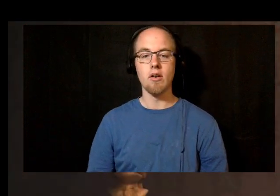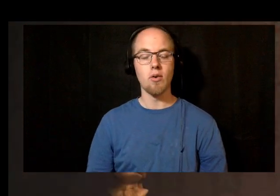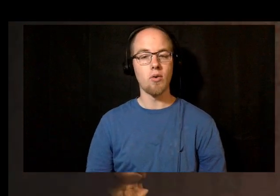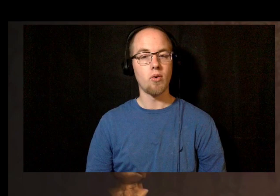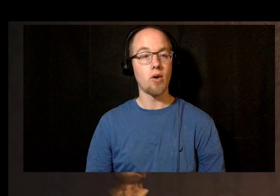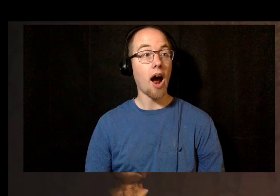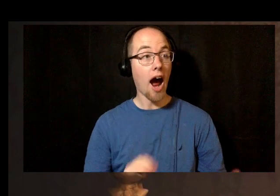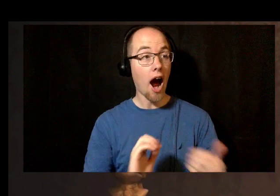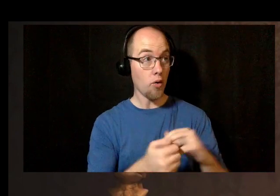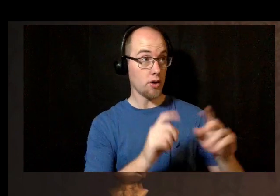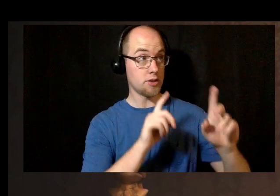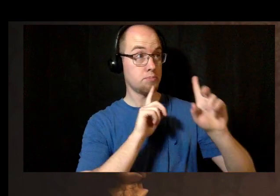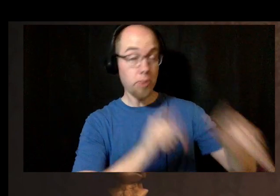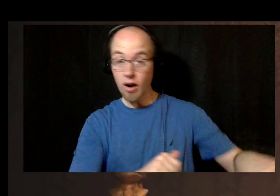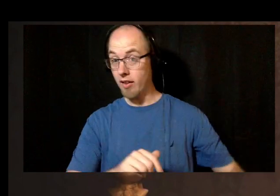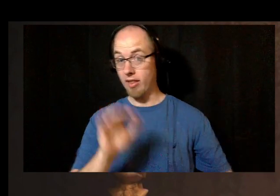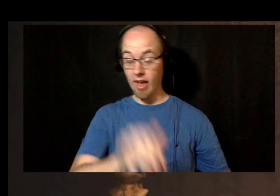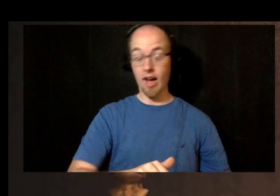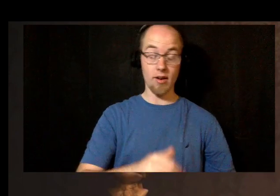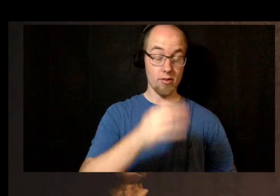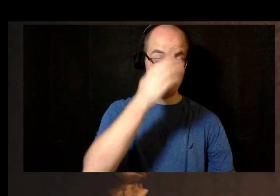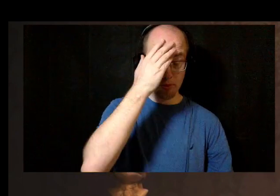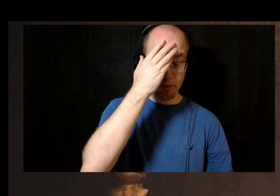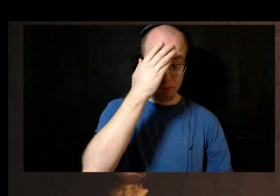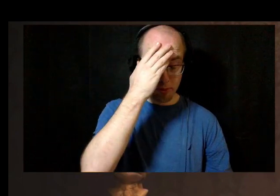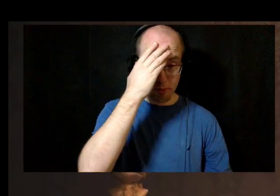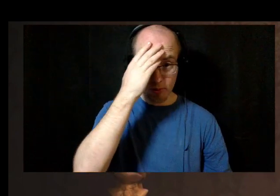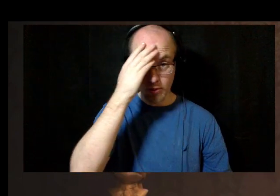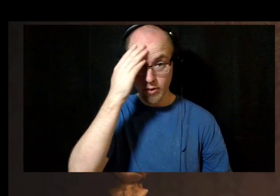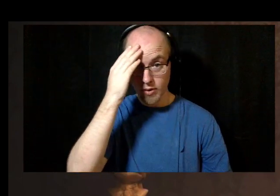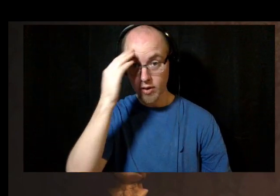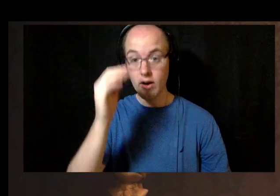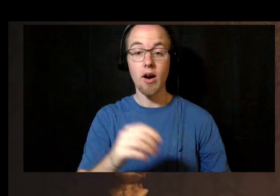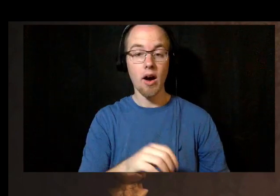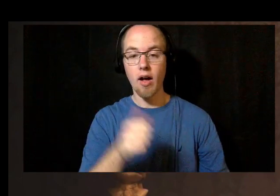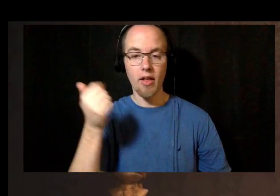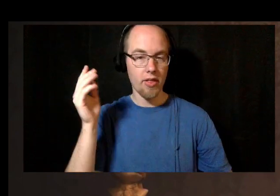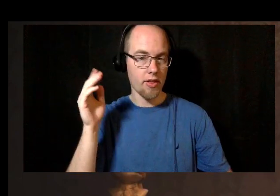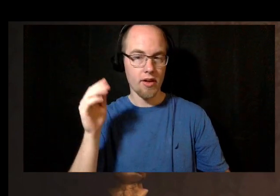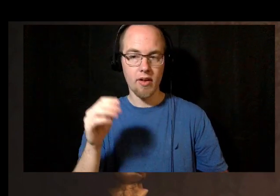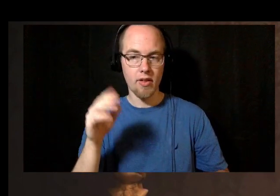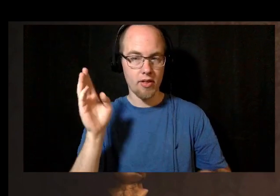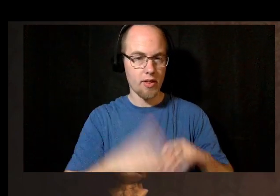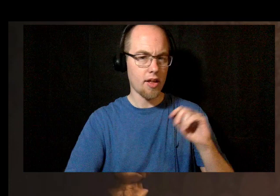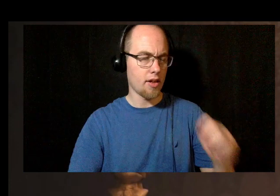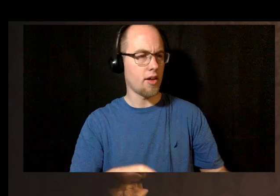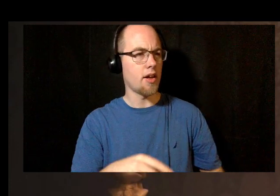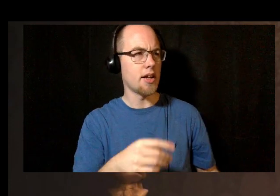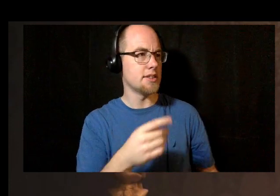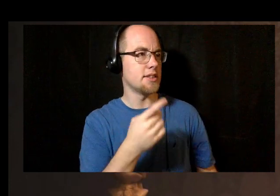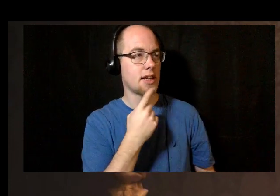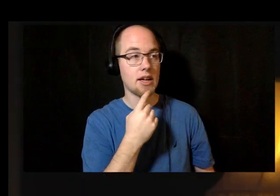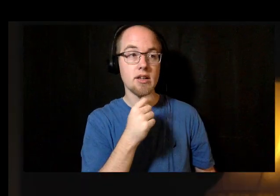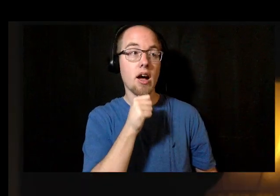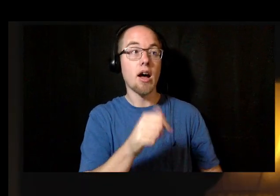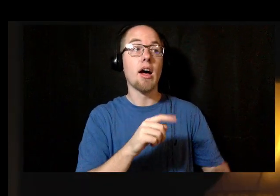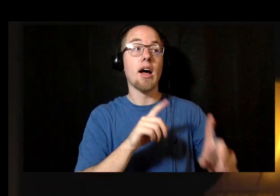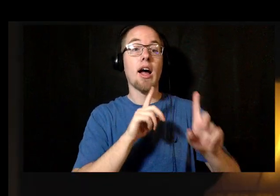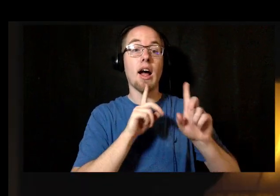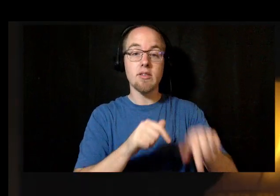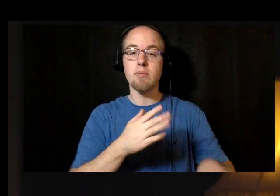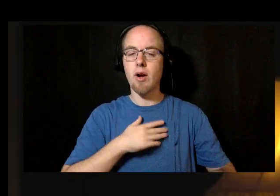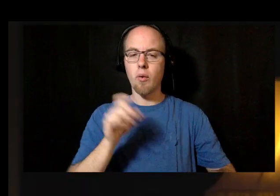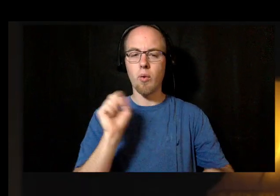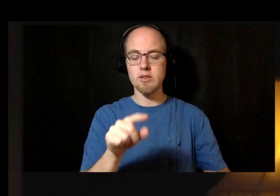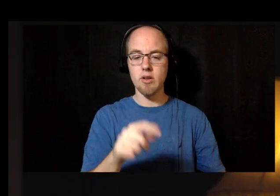How do you respond to that? Aside from the fact that it doesn't answer my fucking question, his use